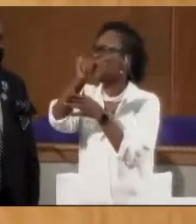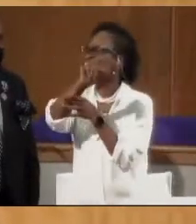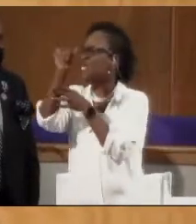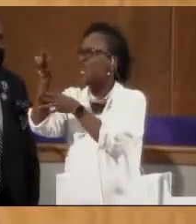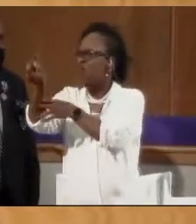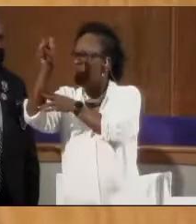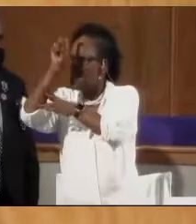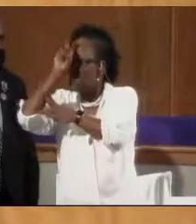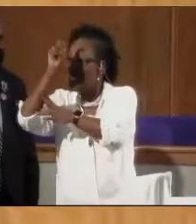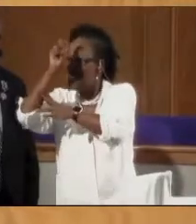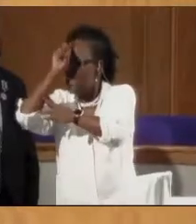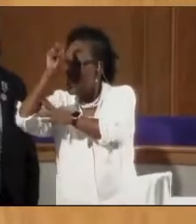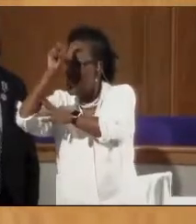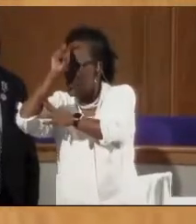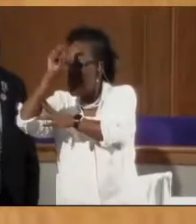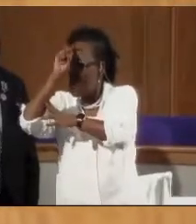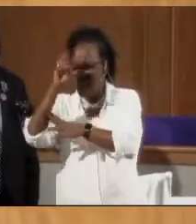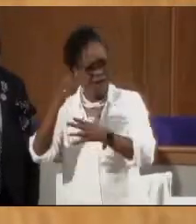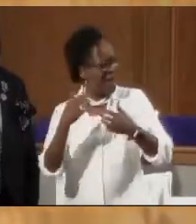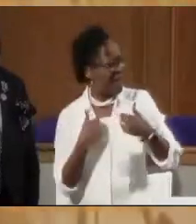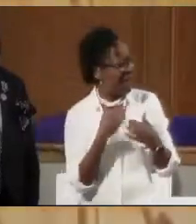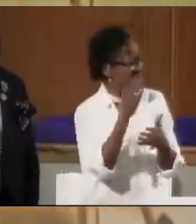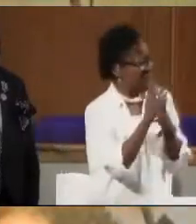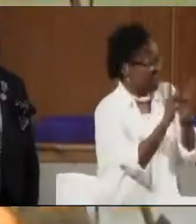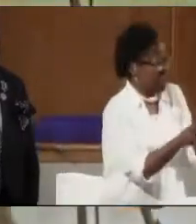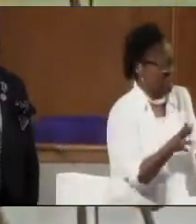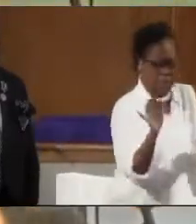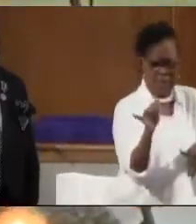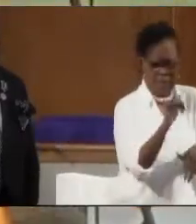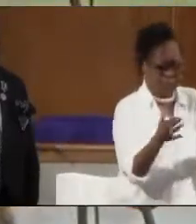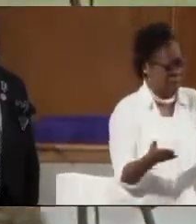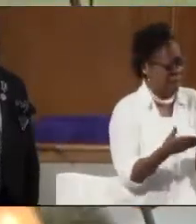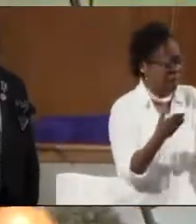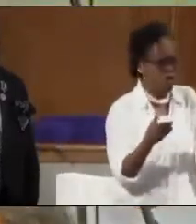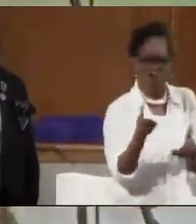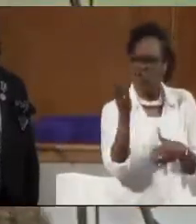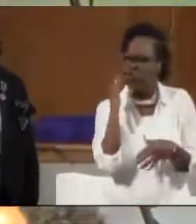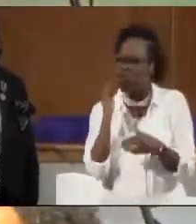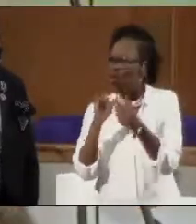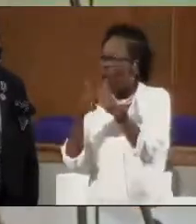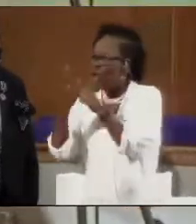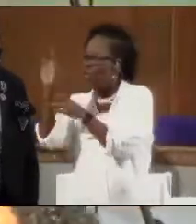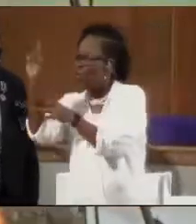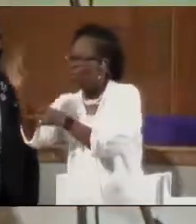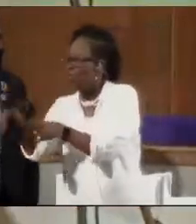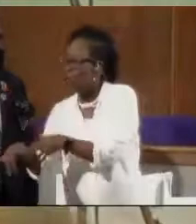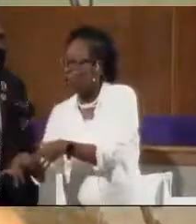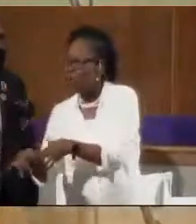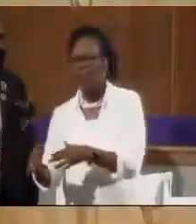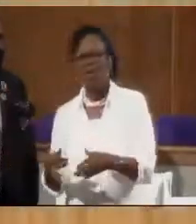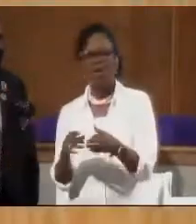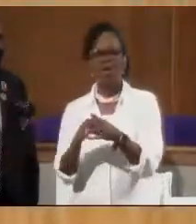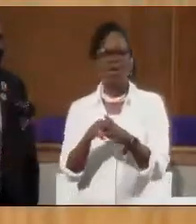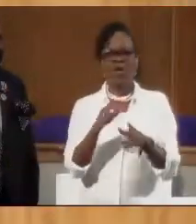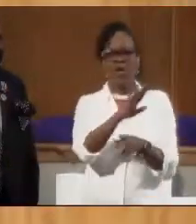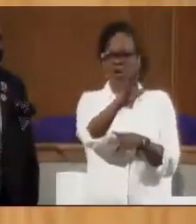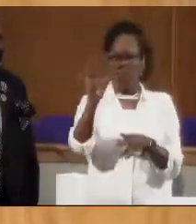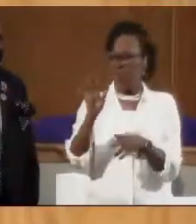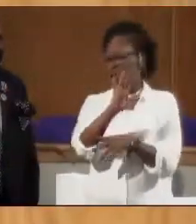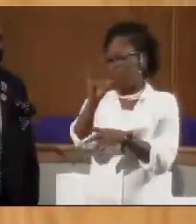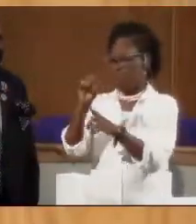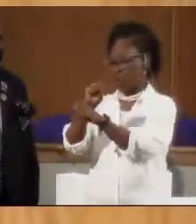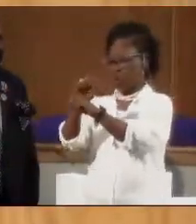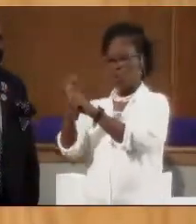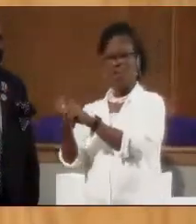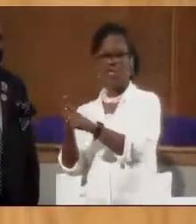Got some mounters in here. You know how to mount up and fly over your